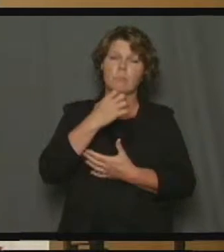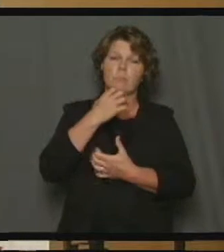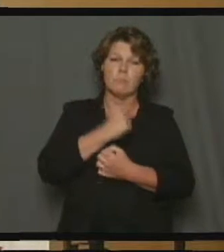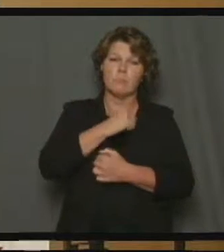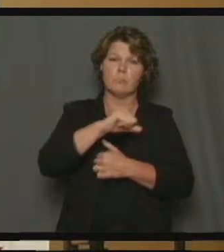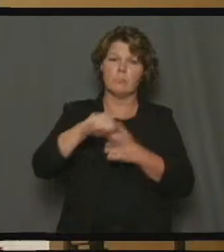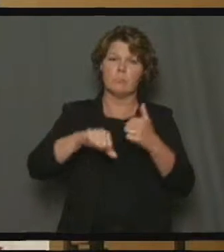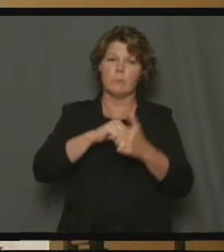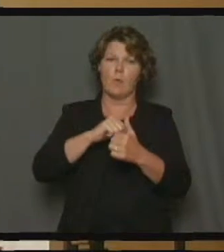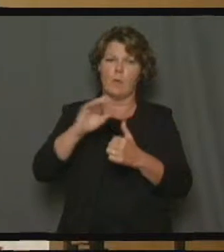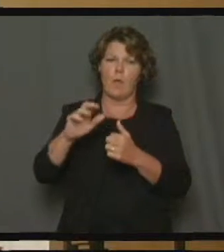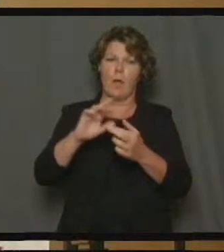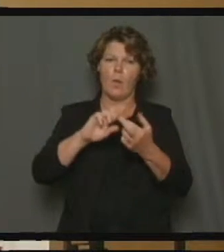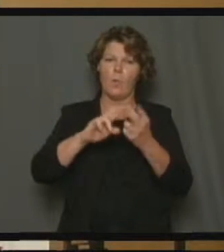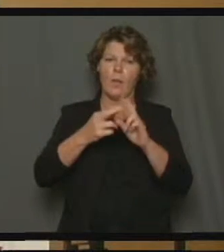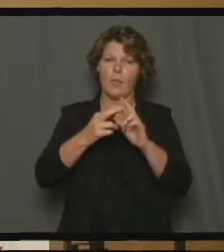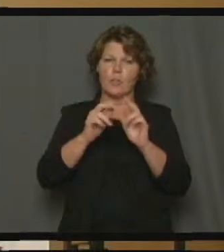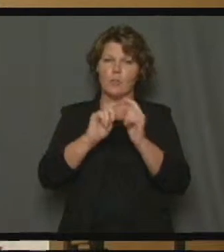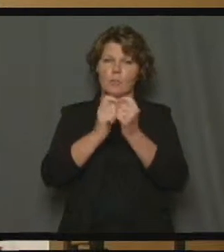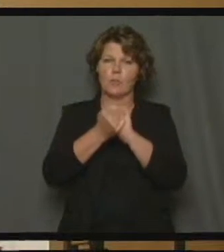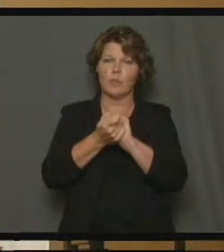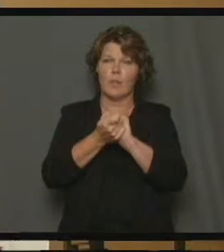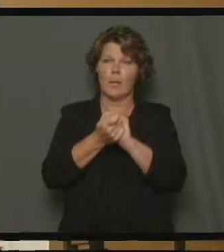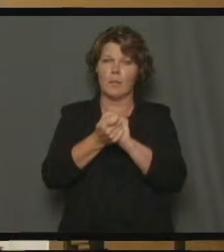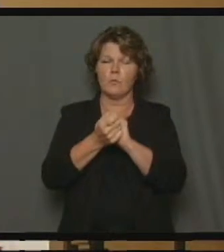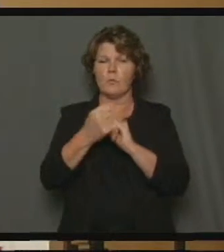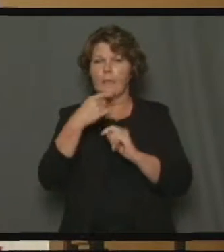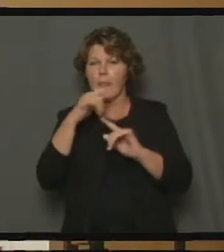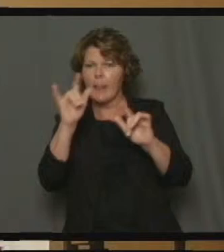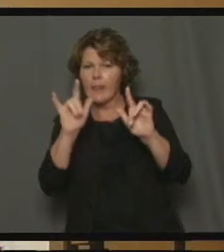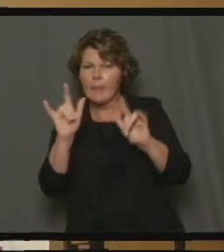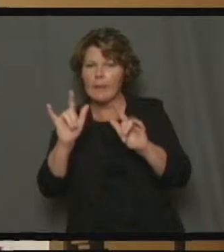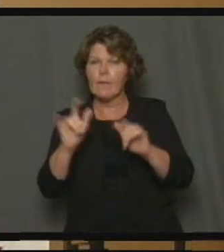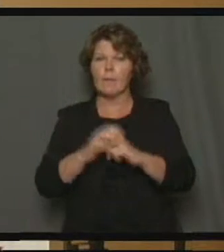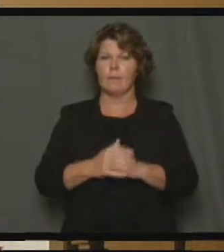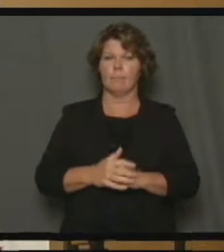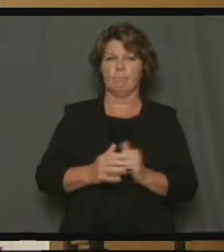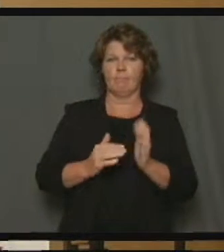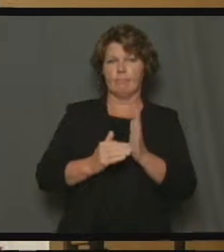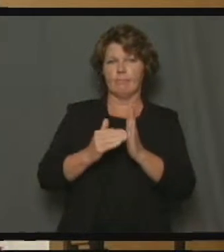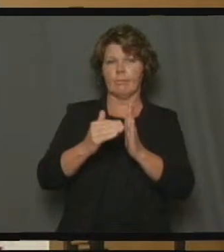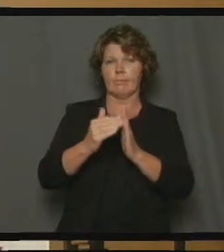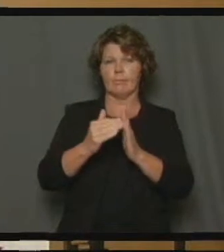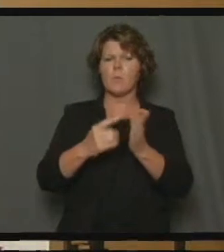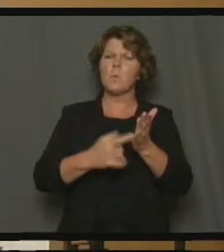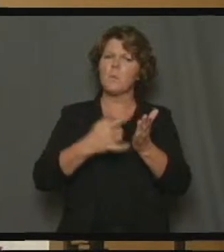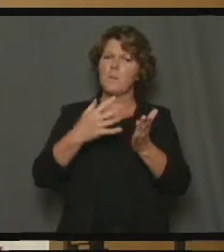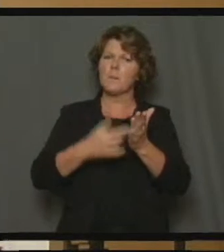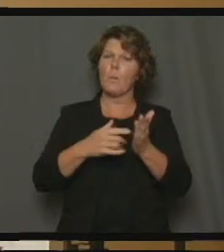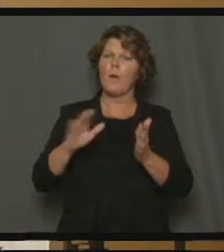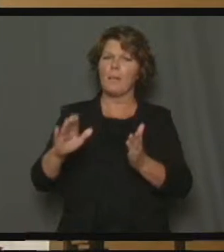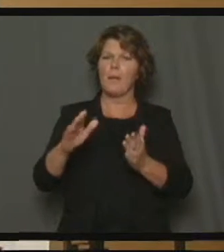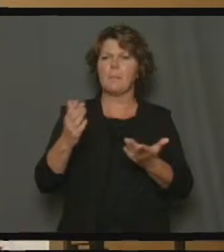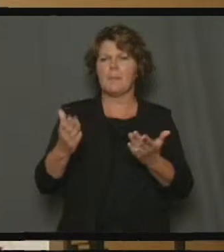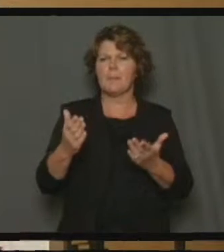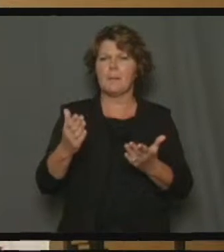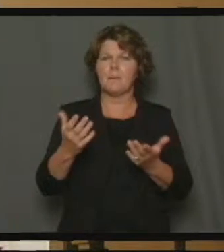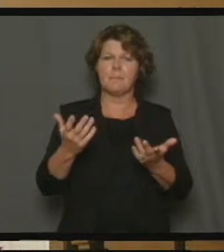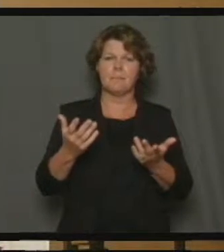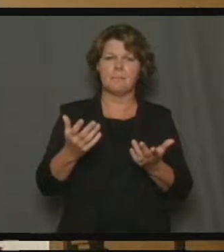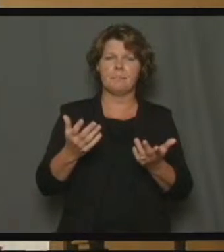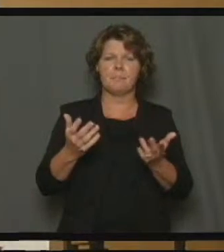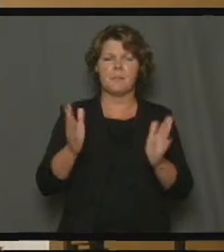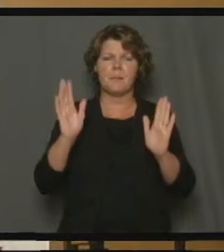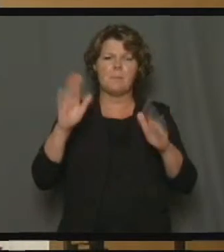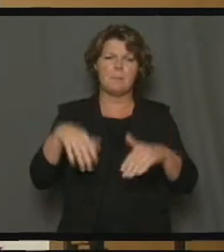deeply. They expressed their love for one another more often. And although from time to time they may have absentmindedly taken one another